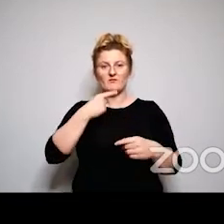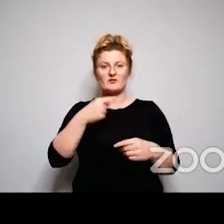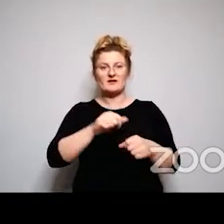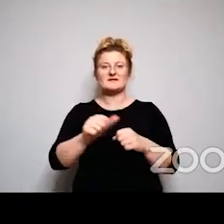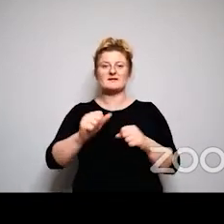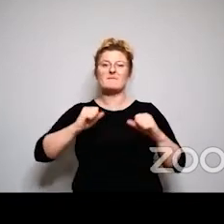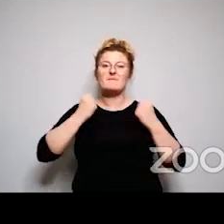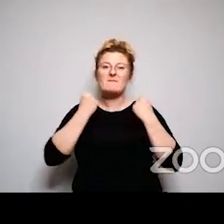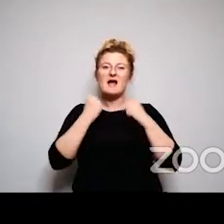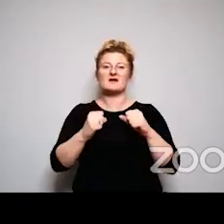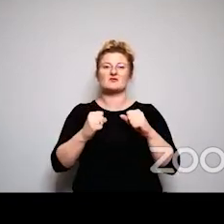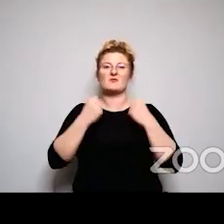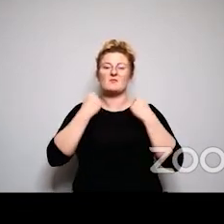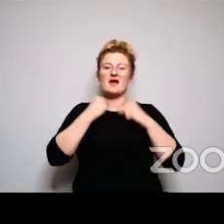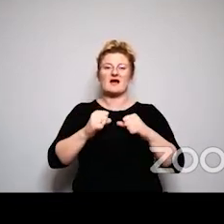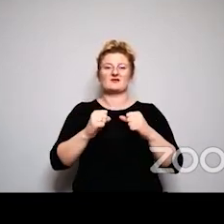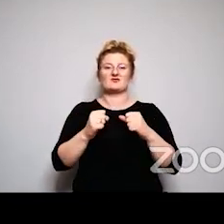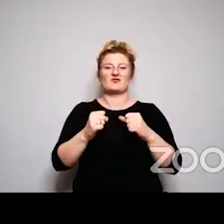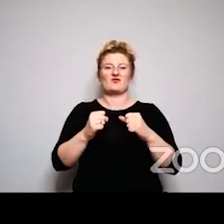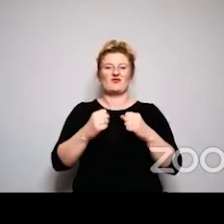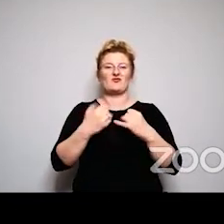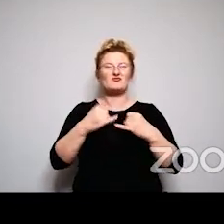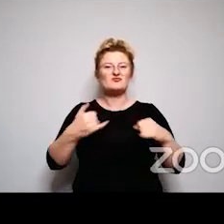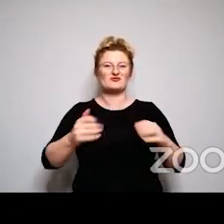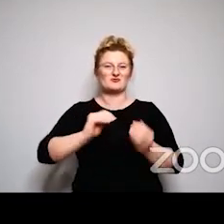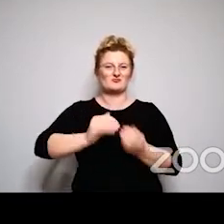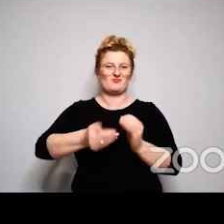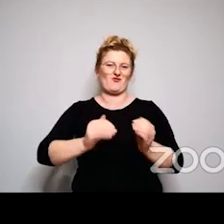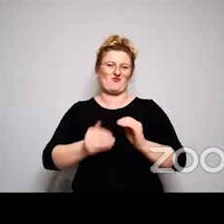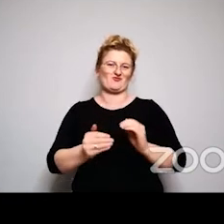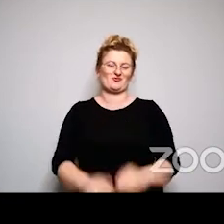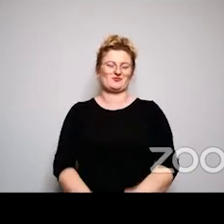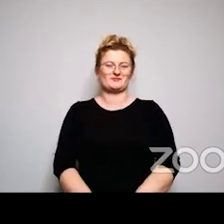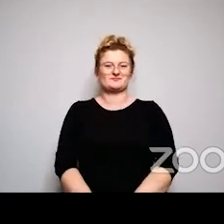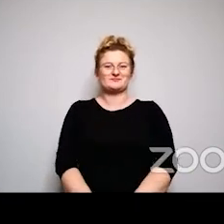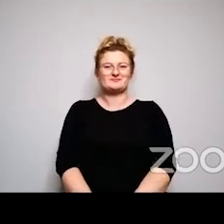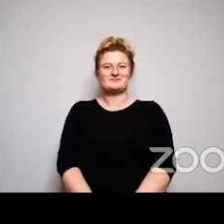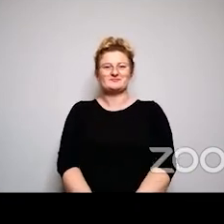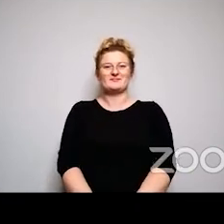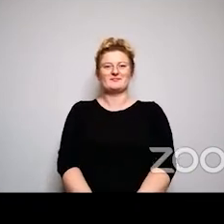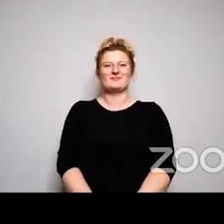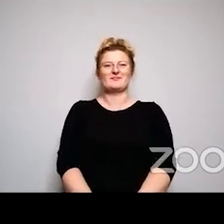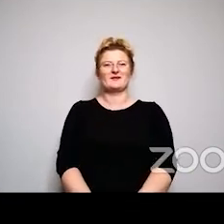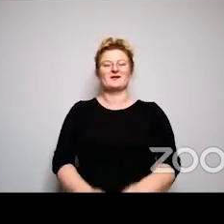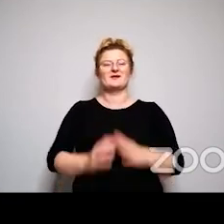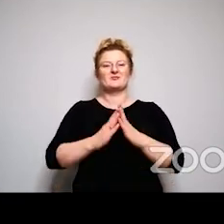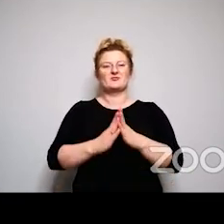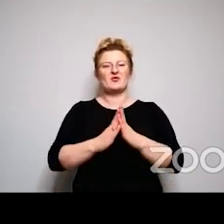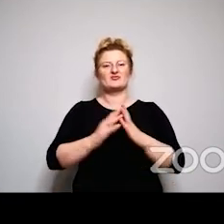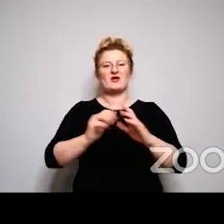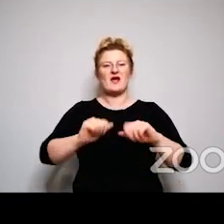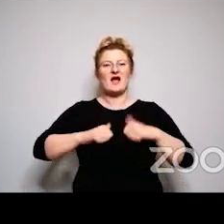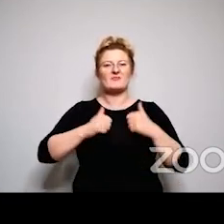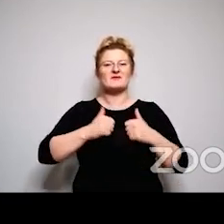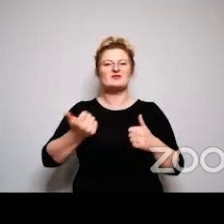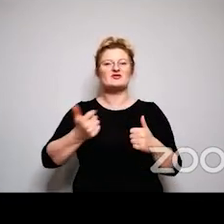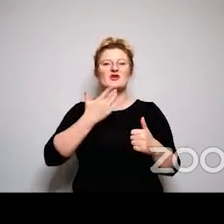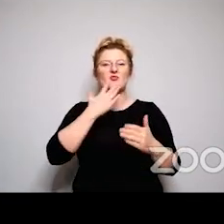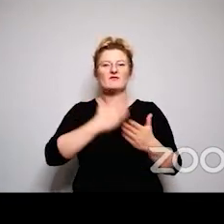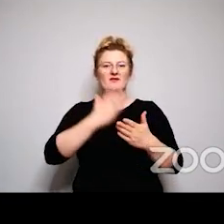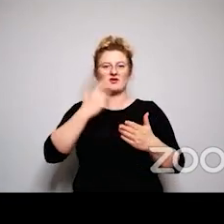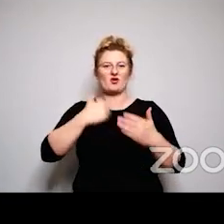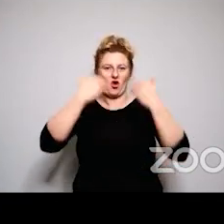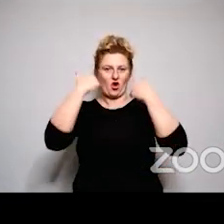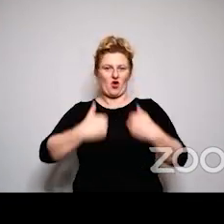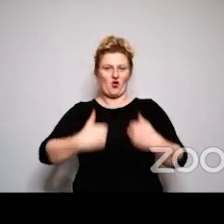are. It's not only me, please. I have a huge, amazing team. Not huge in terms of numbers, but they are like